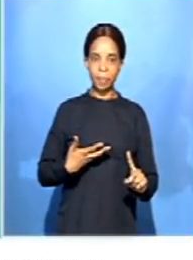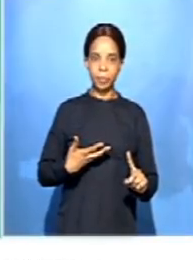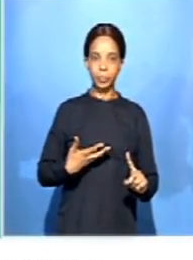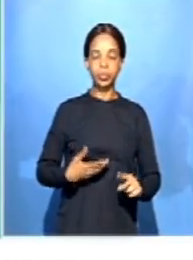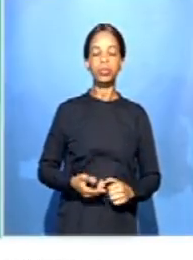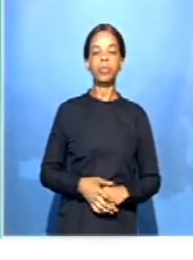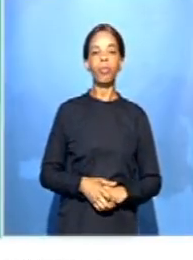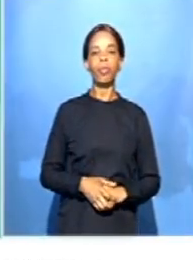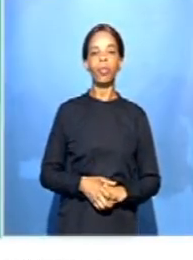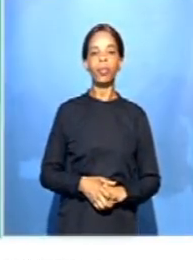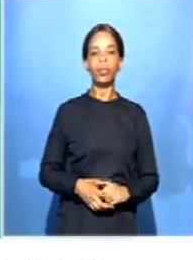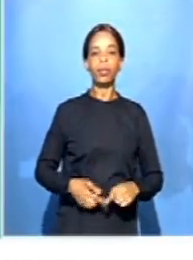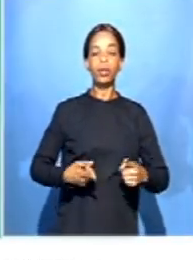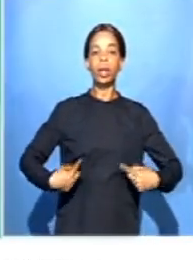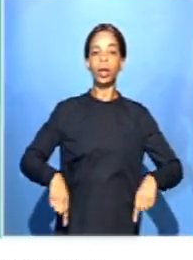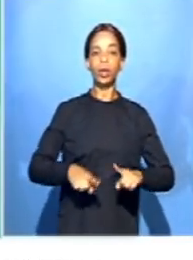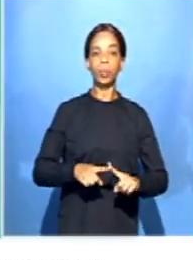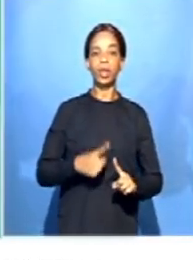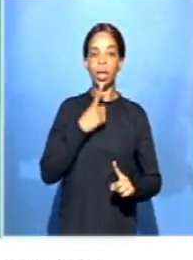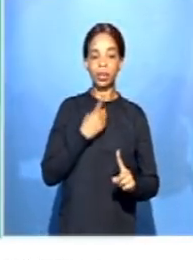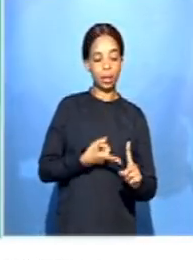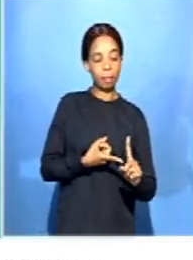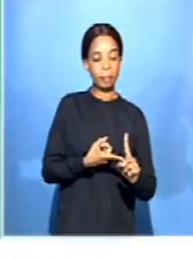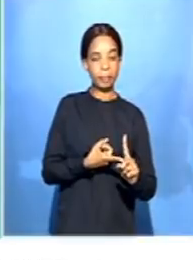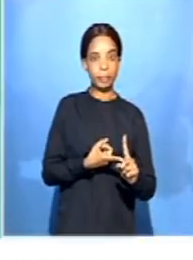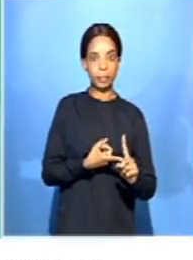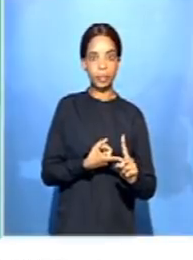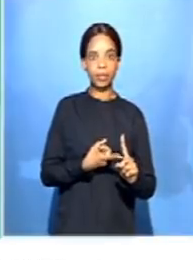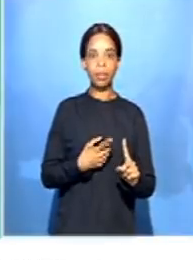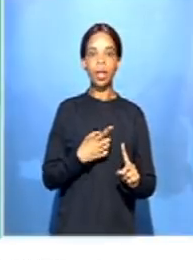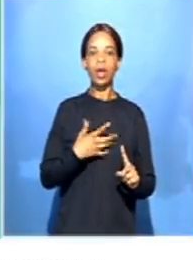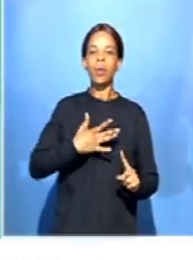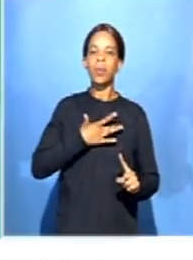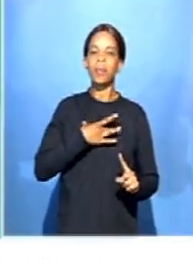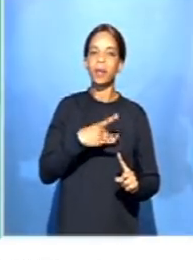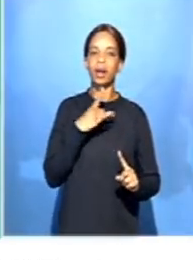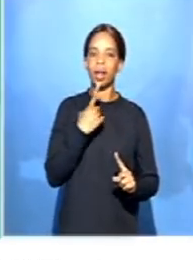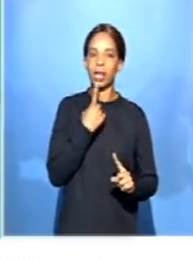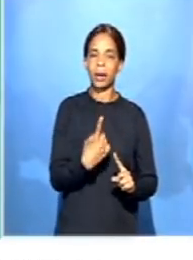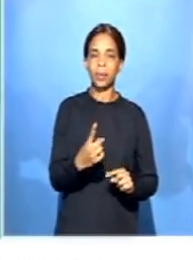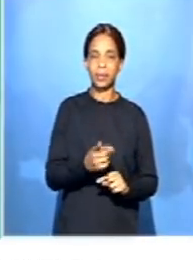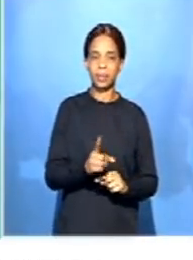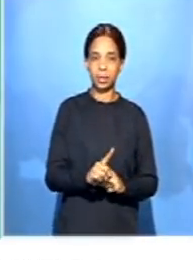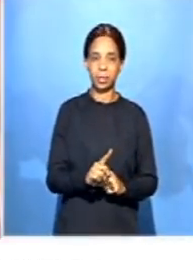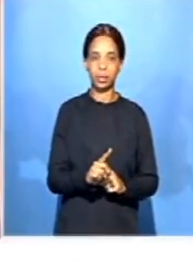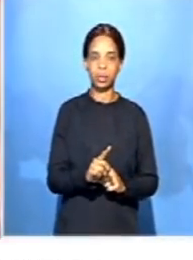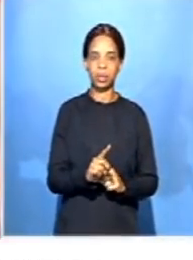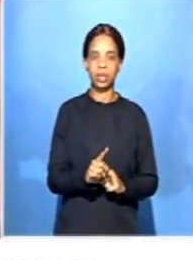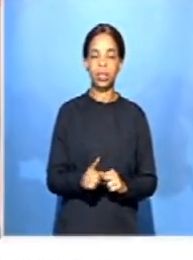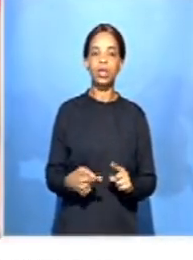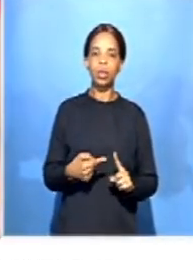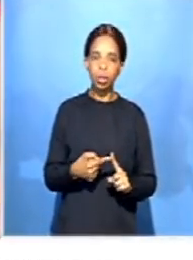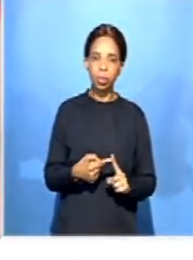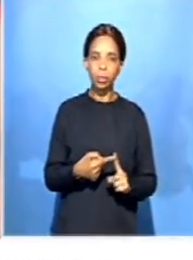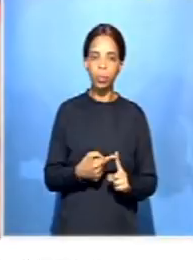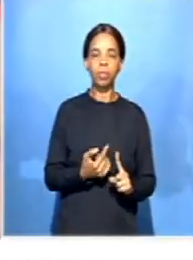re re Botifana tanki le bokgaitsadi ya rona gompijeno ka ntlha ya mme o robetse mo fa